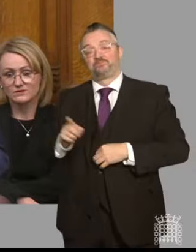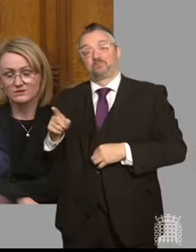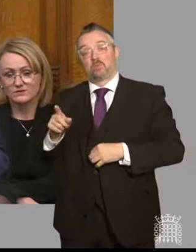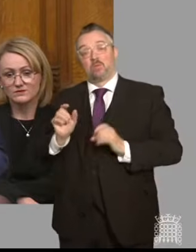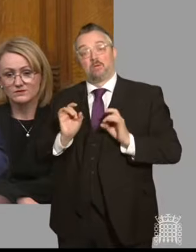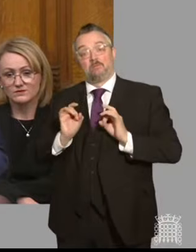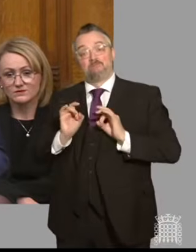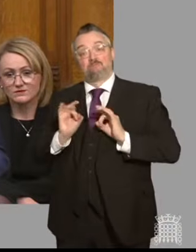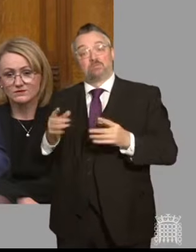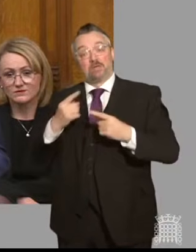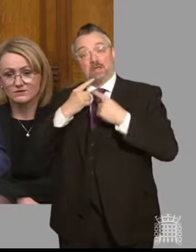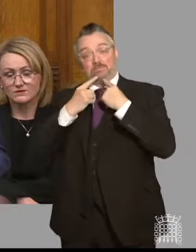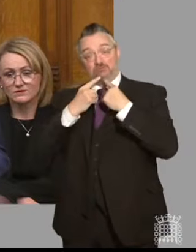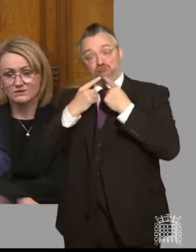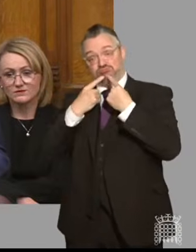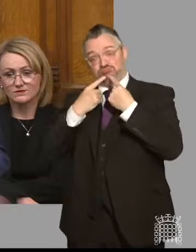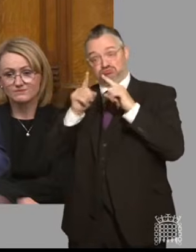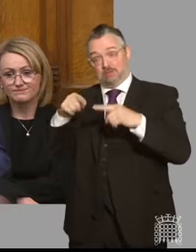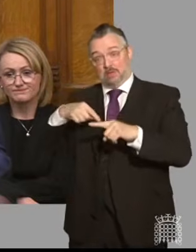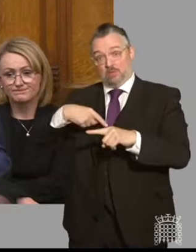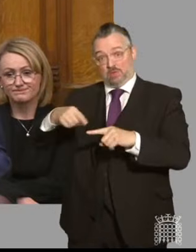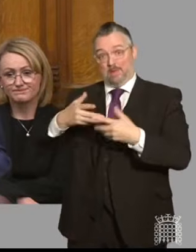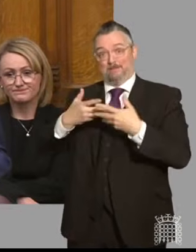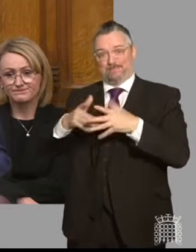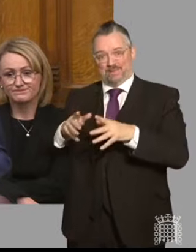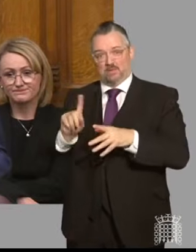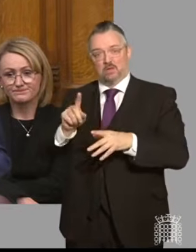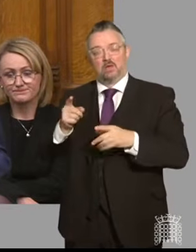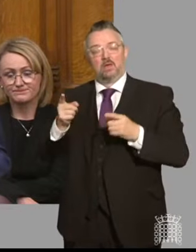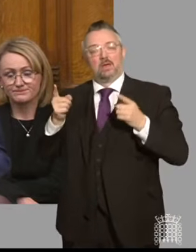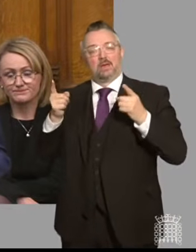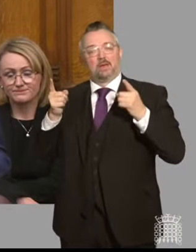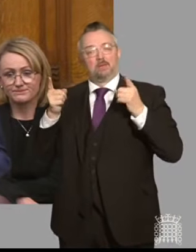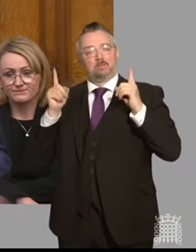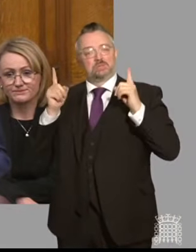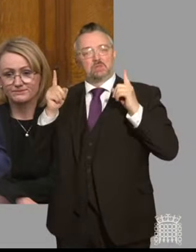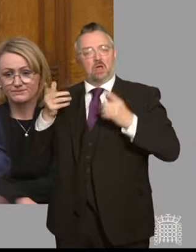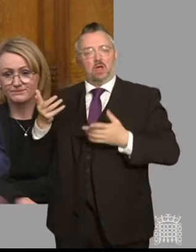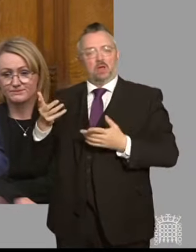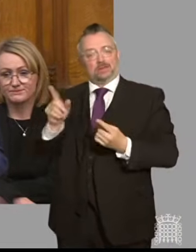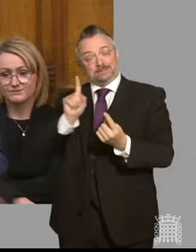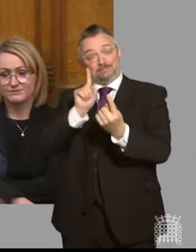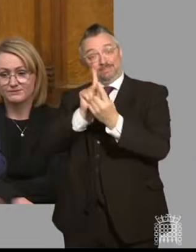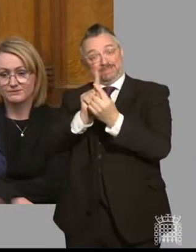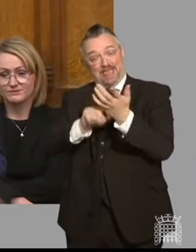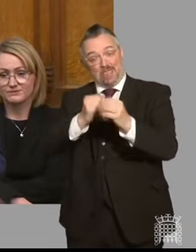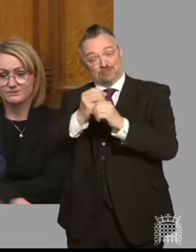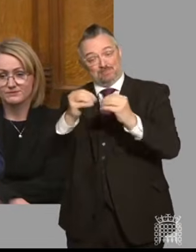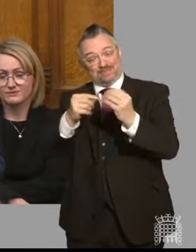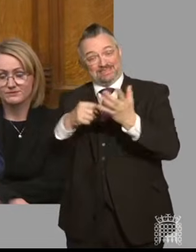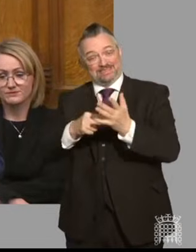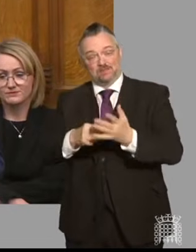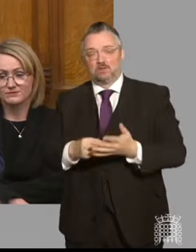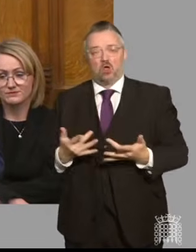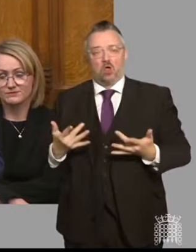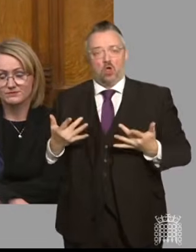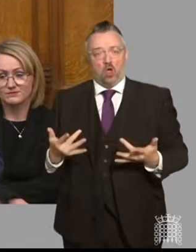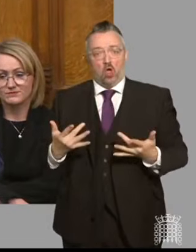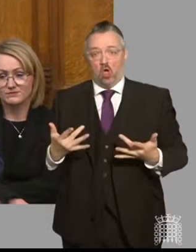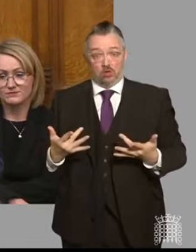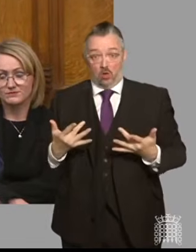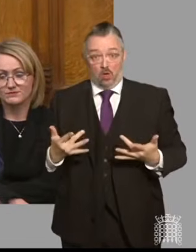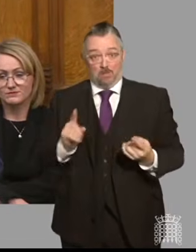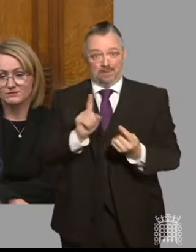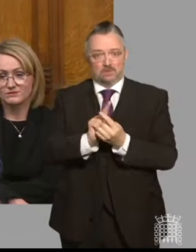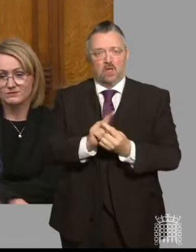the Minister hasn't met a single LGBT organisation, but has met 2 fringe groups that